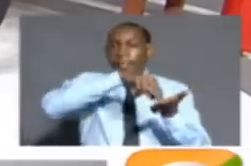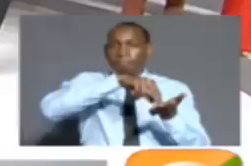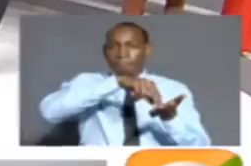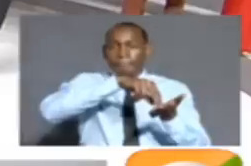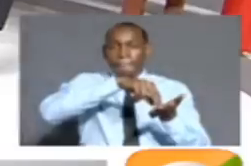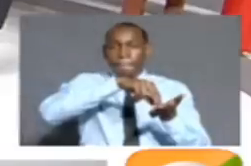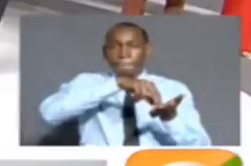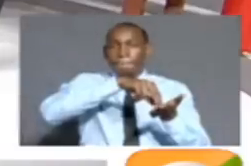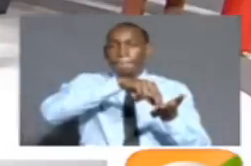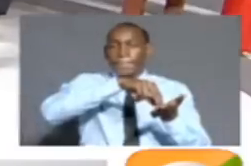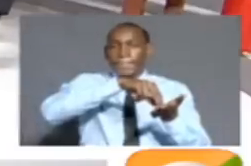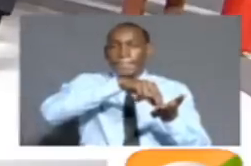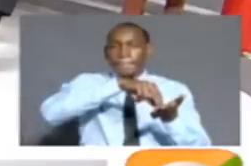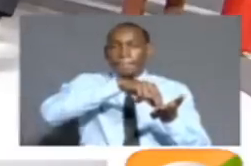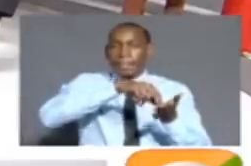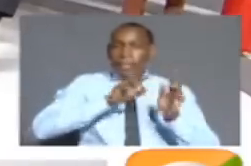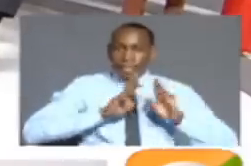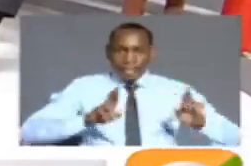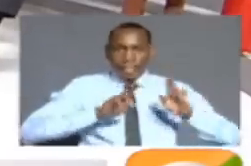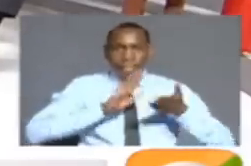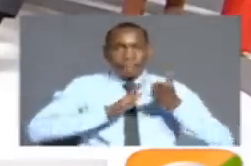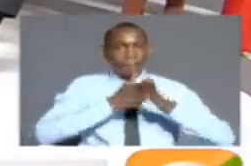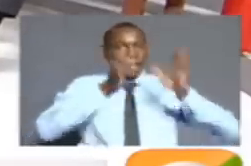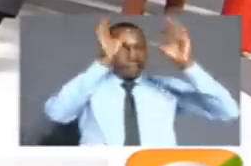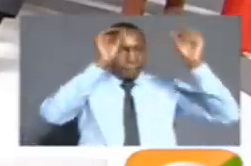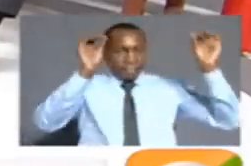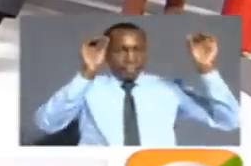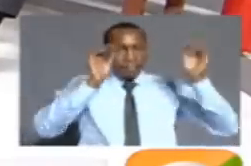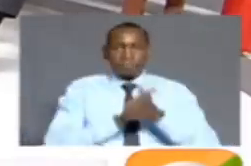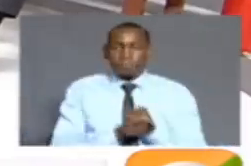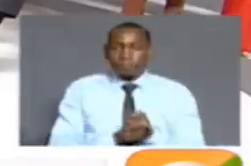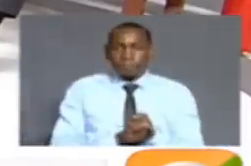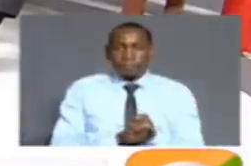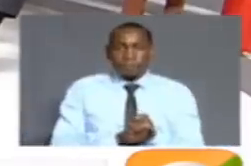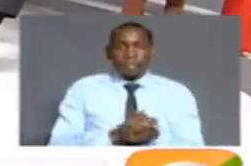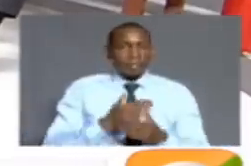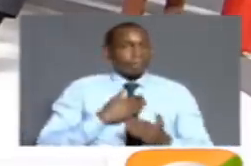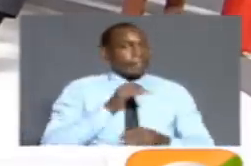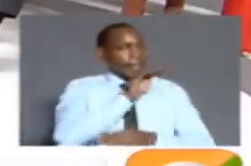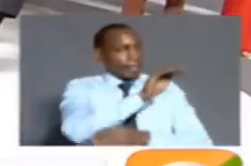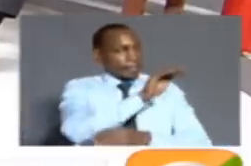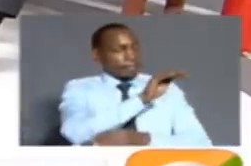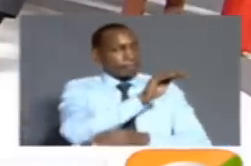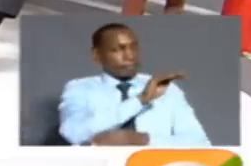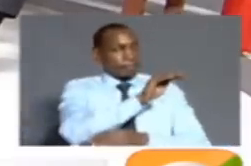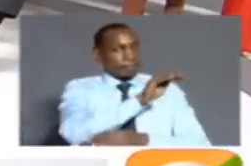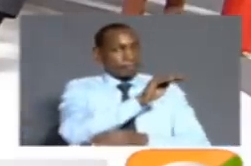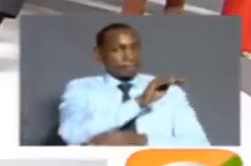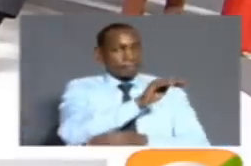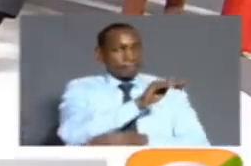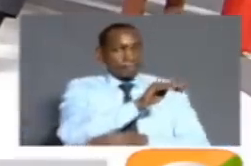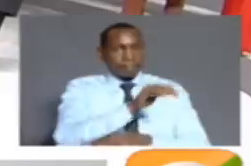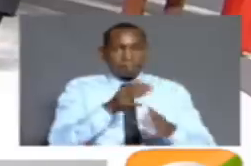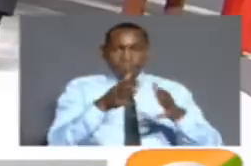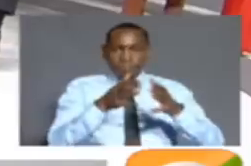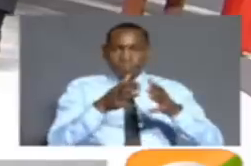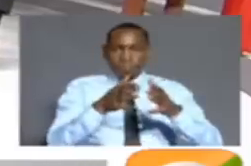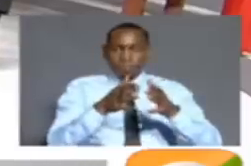Kenya? I'm ready for you. Good. Yeah. Okay? Yeah. I'm just asking. Fine. Why don't you